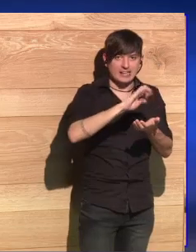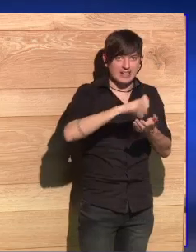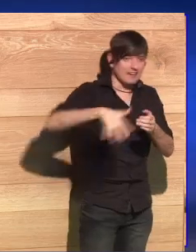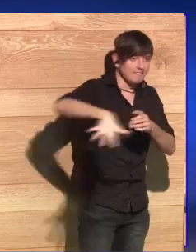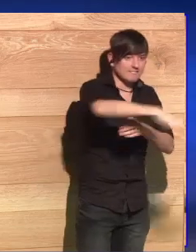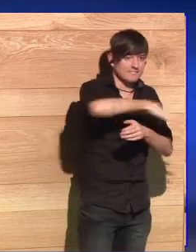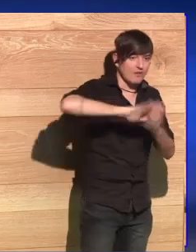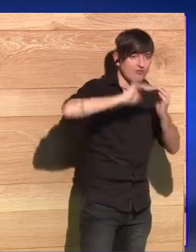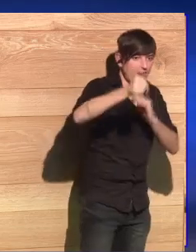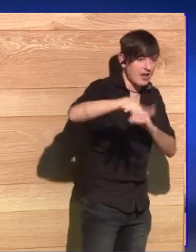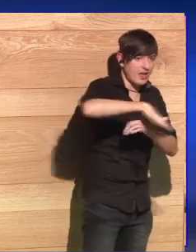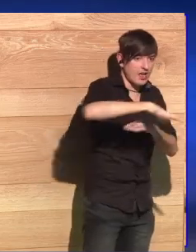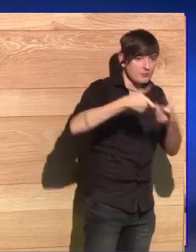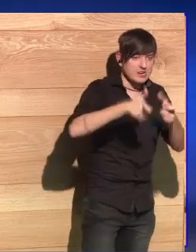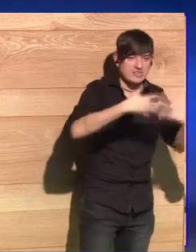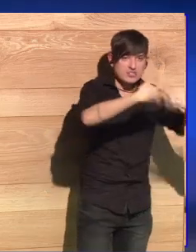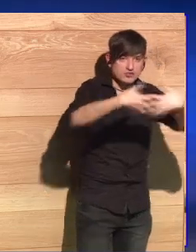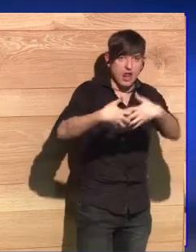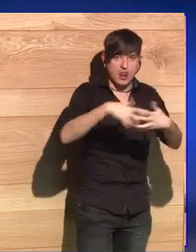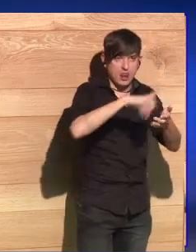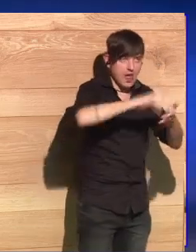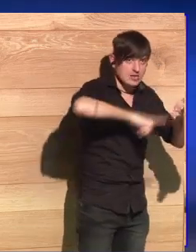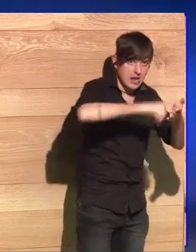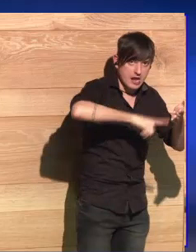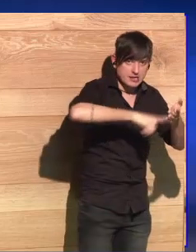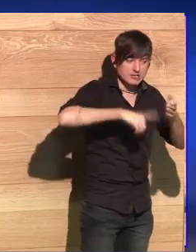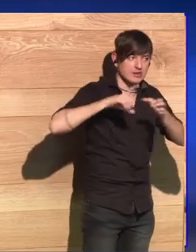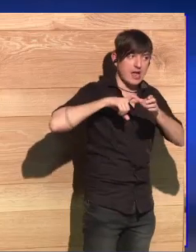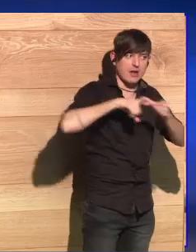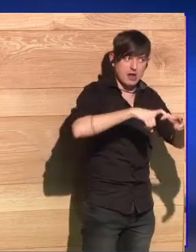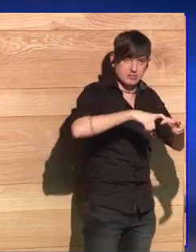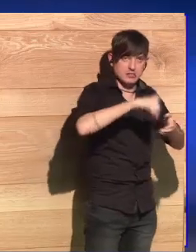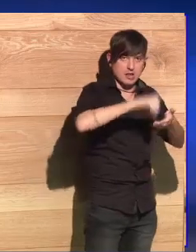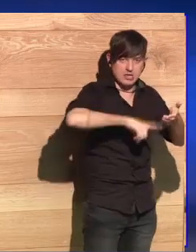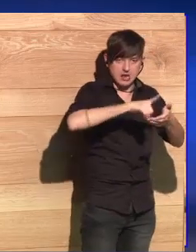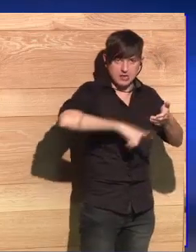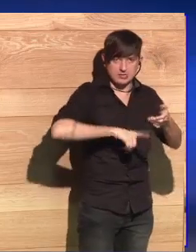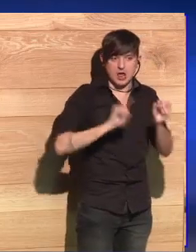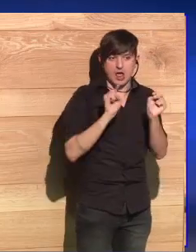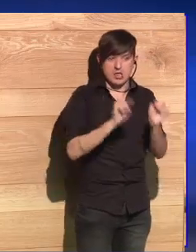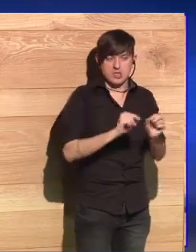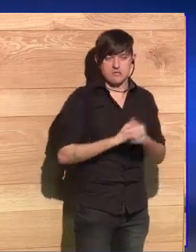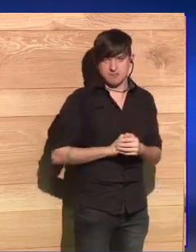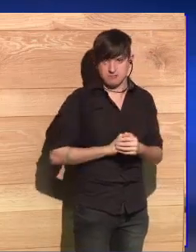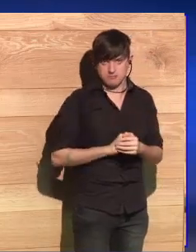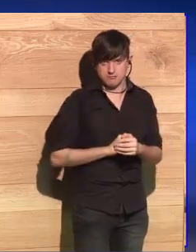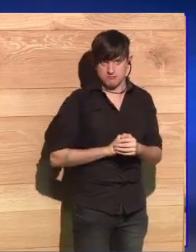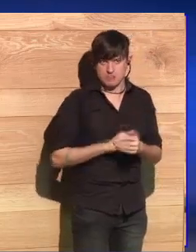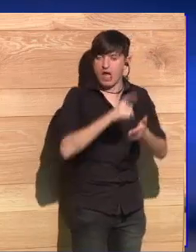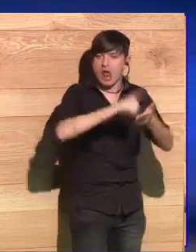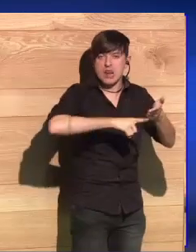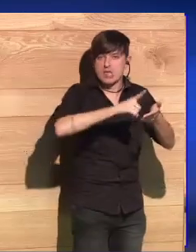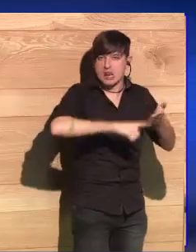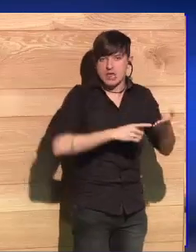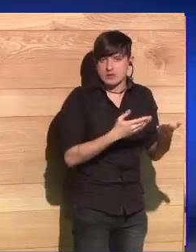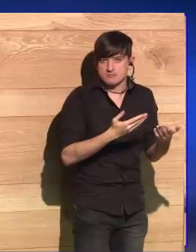U-Haul trailers that people would rent to hook up to the back of their vehicle and move their